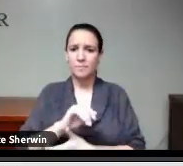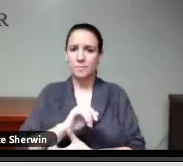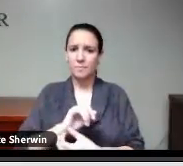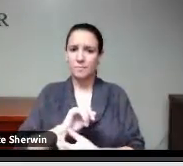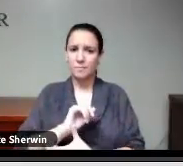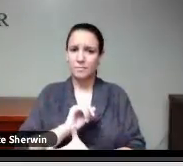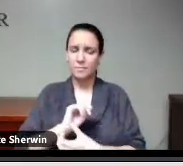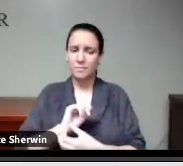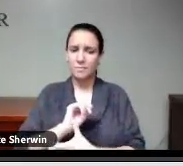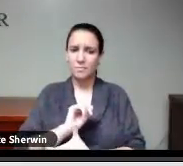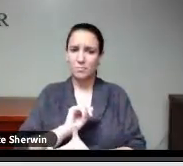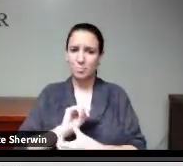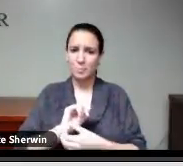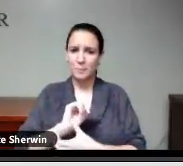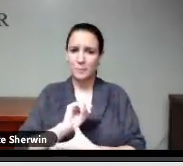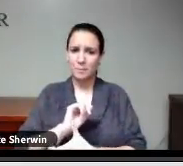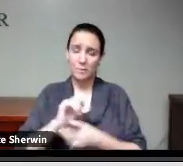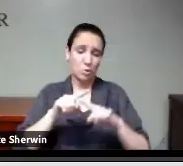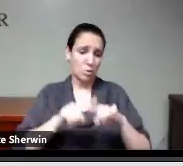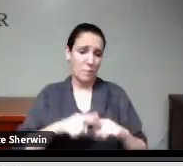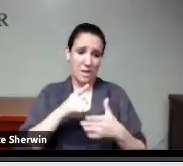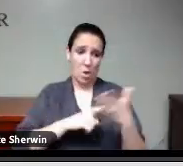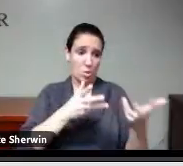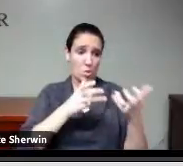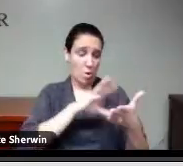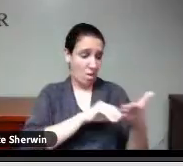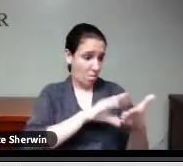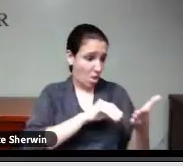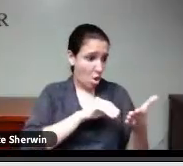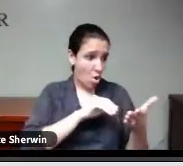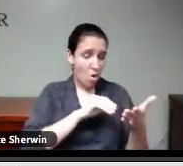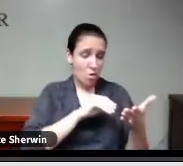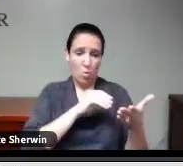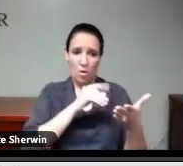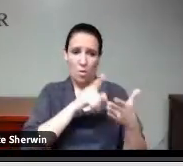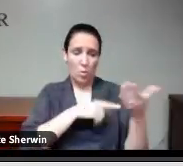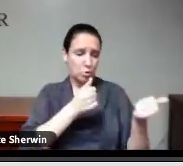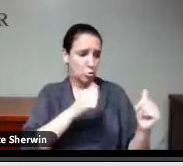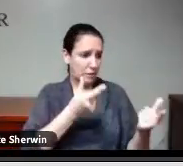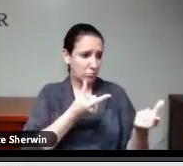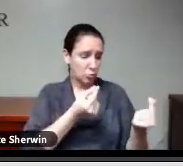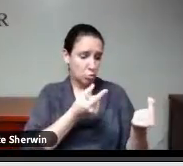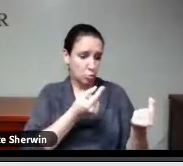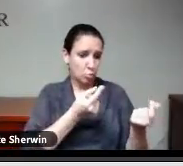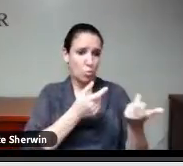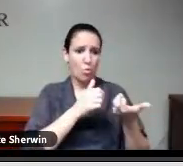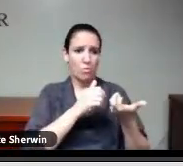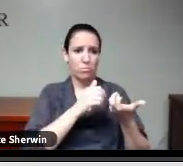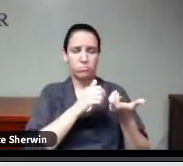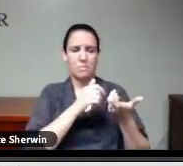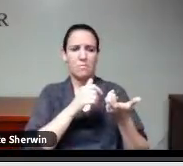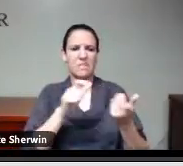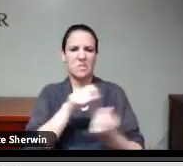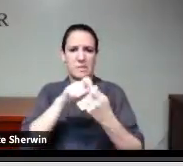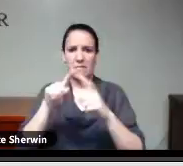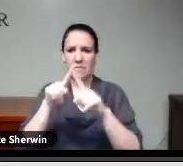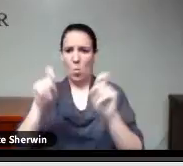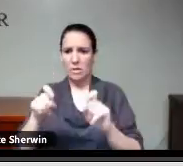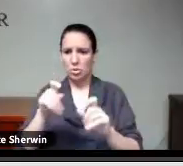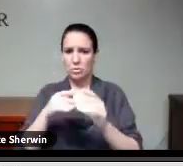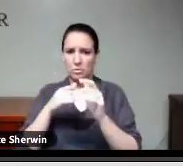evaluation based on what it is that you're trying to learn and what it is that you're trying to do. But I really look to you, everyone who